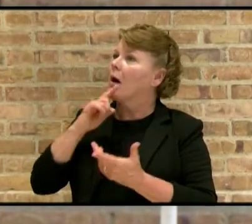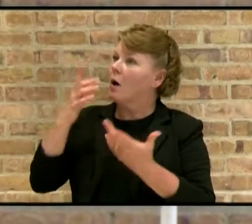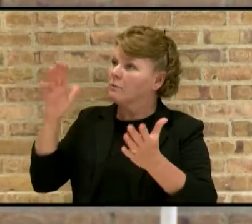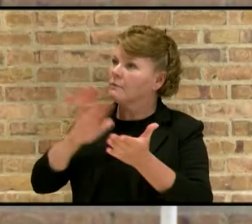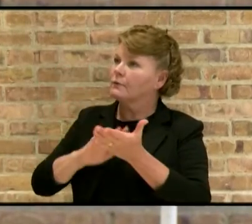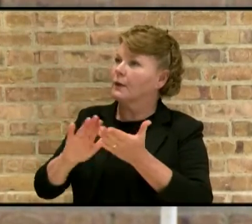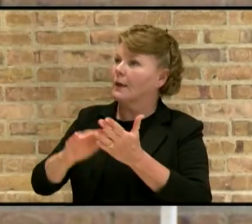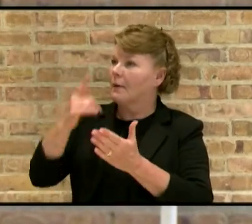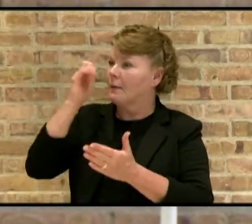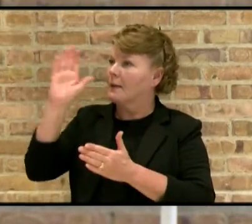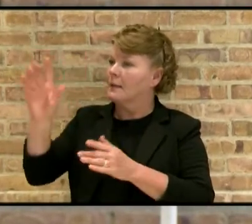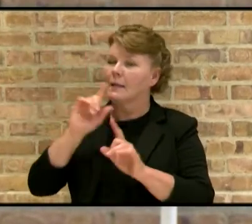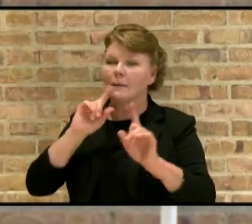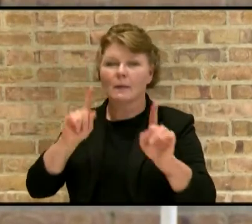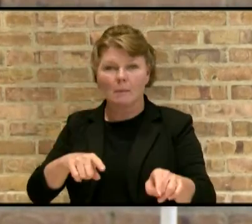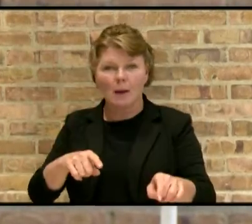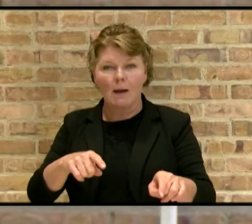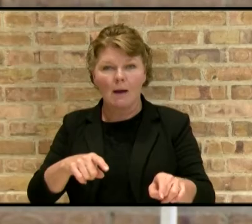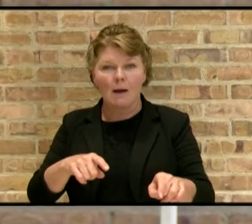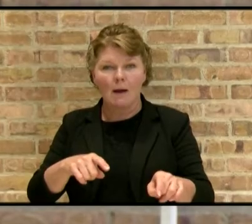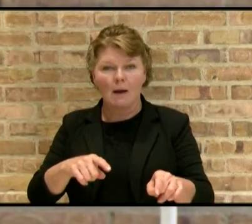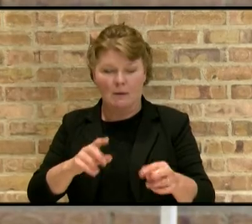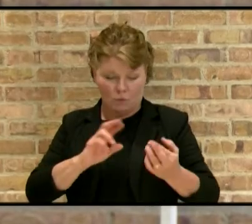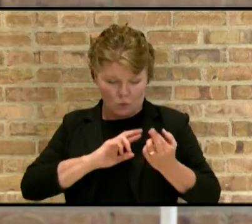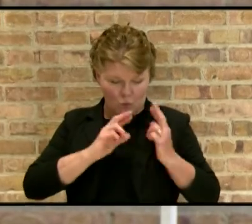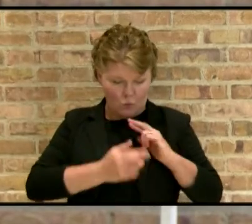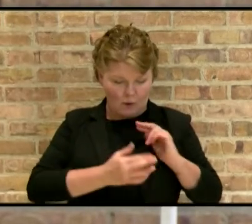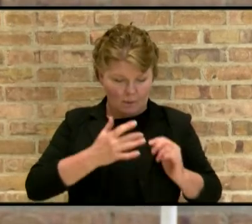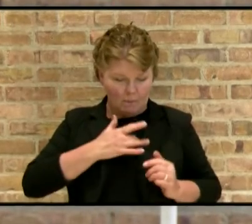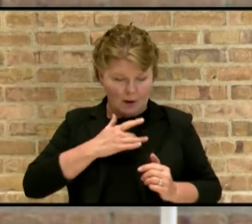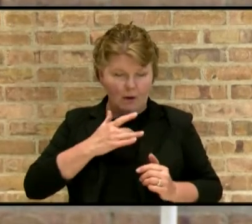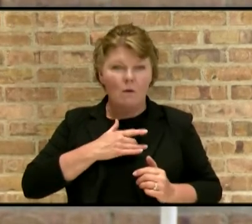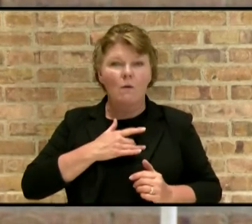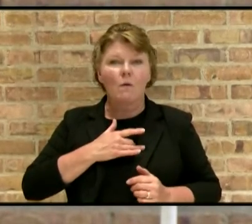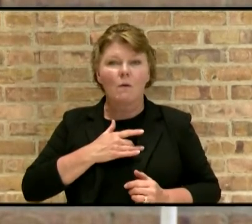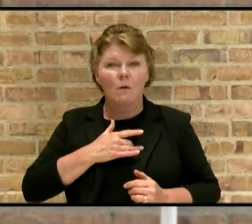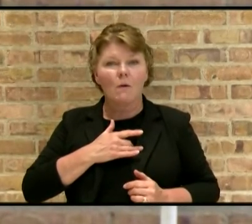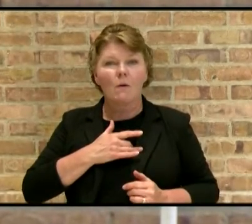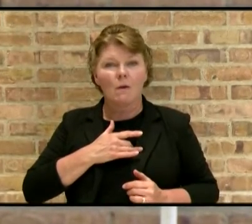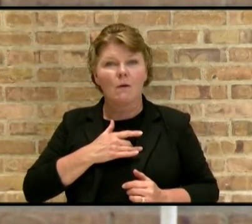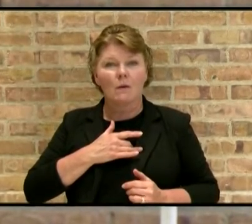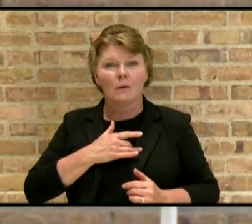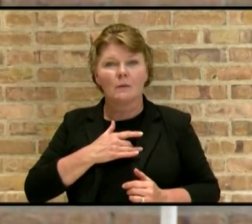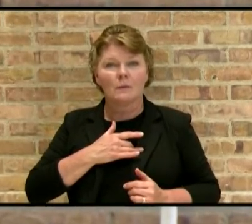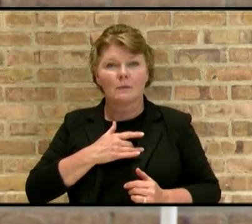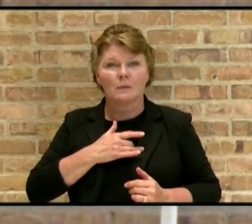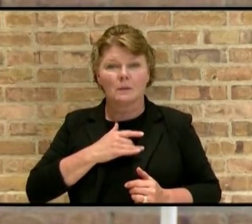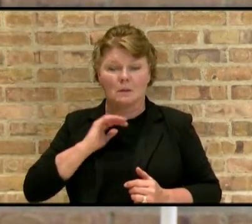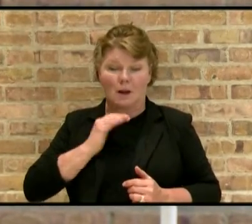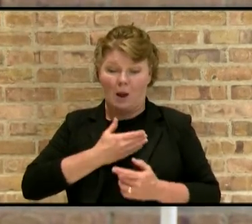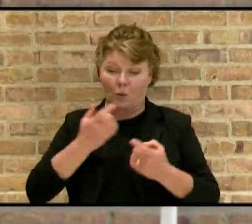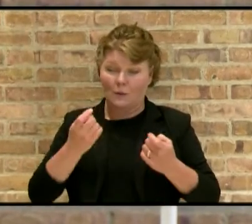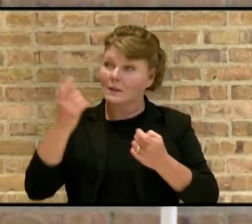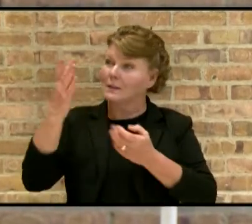by his command, our repentant hearts, when he absolves us of our